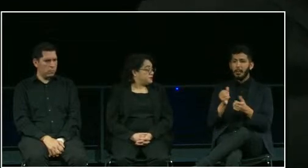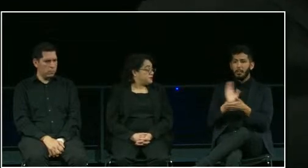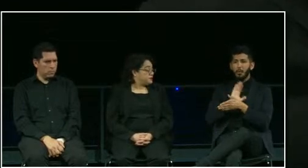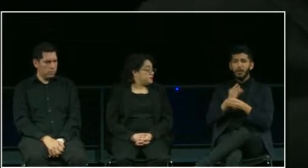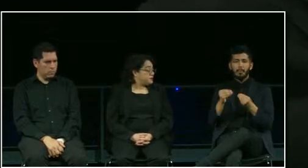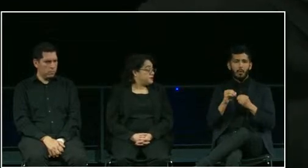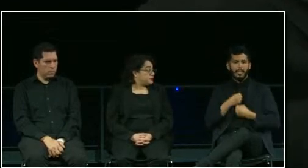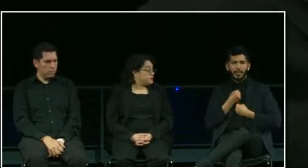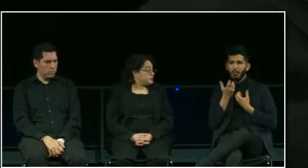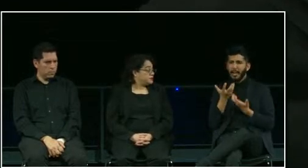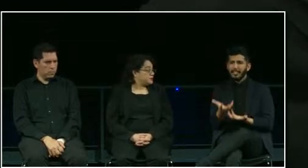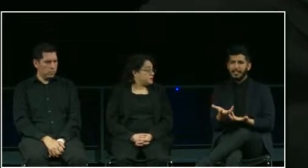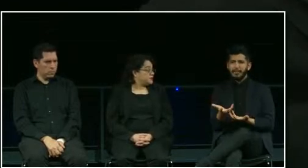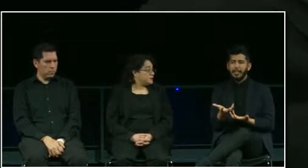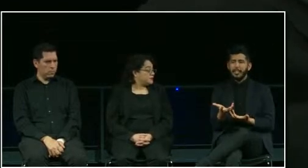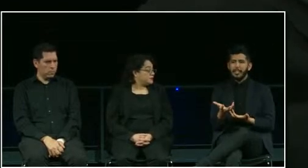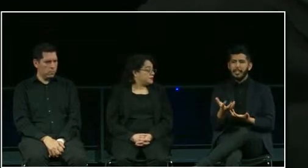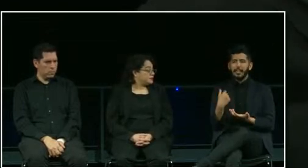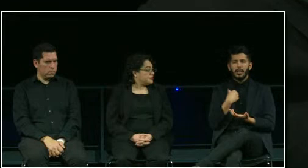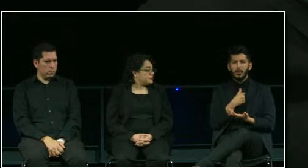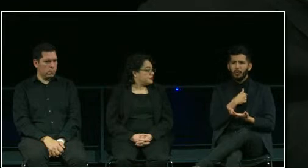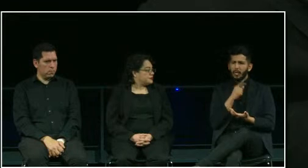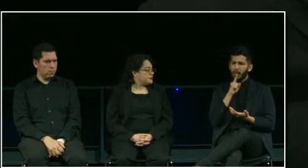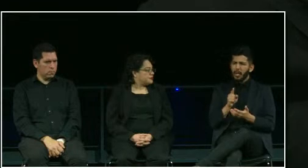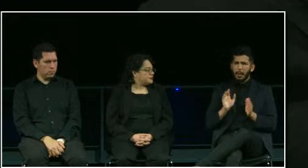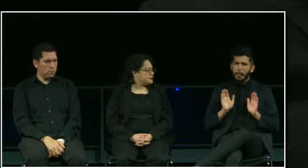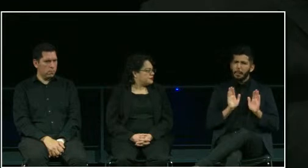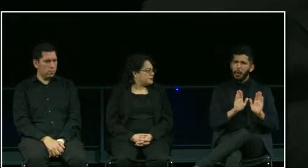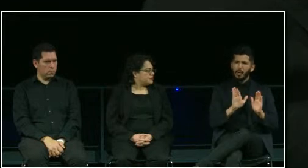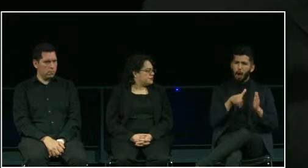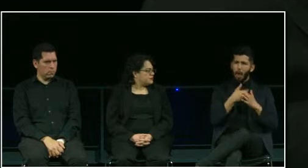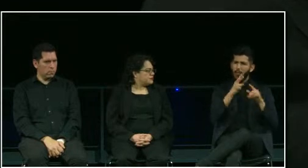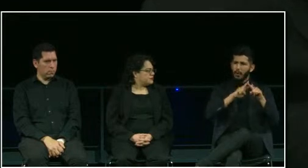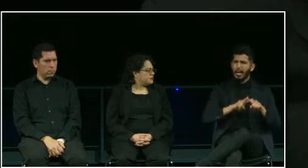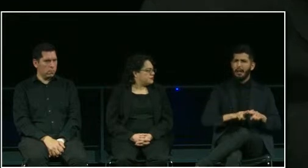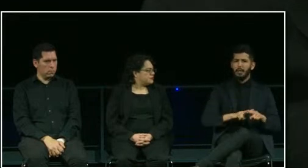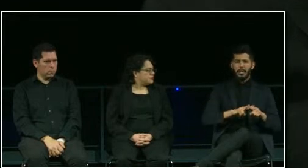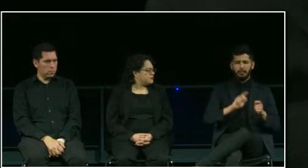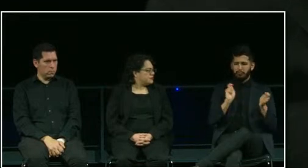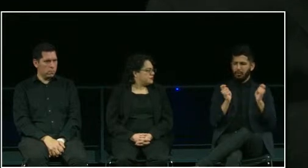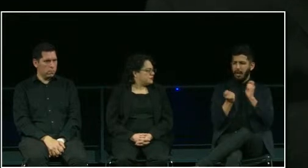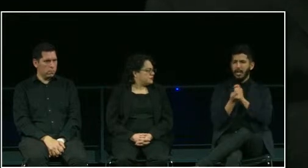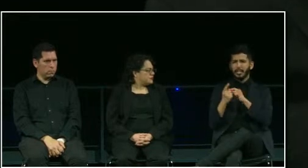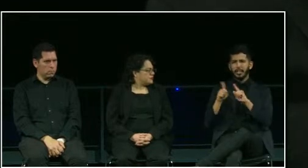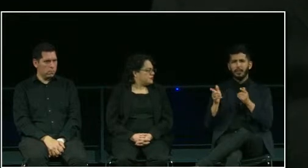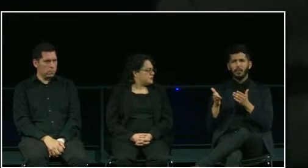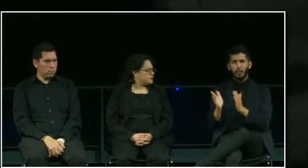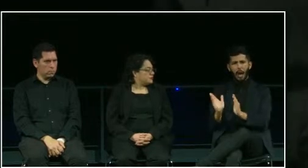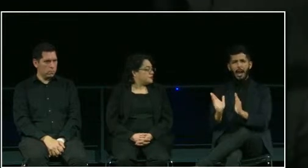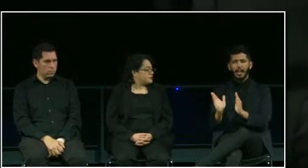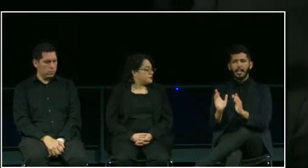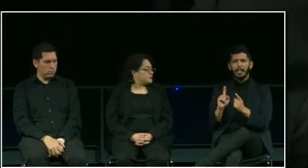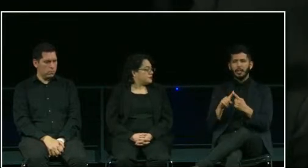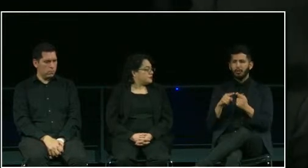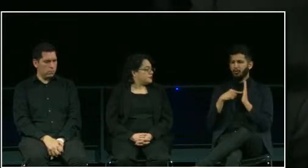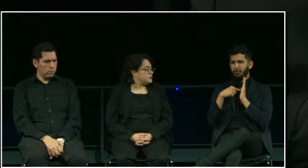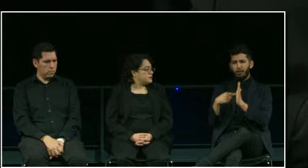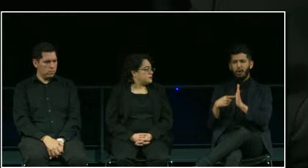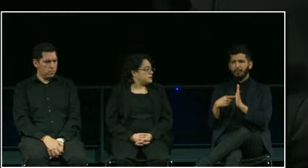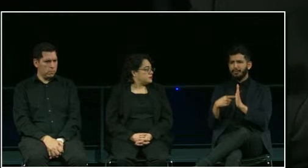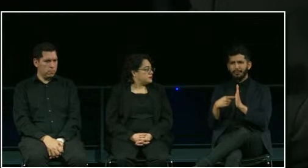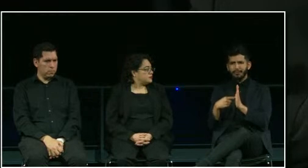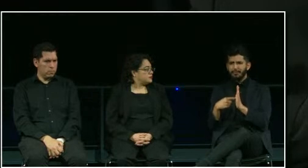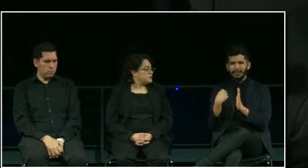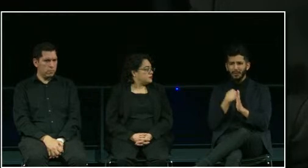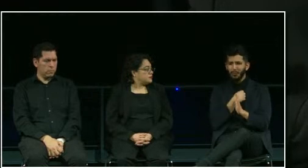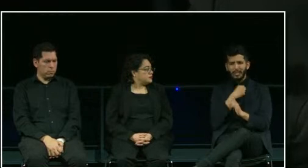expressive and pushed all that vocabulary in a different way to say, we are not what you